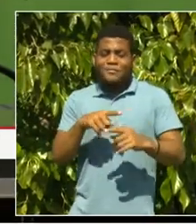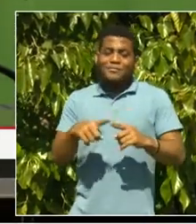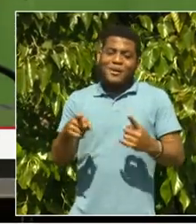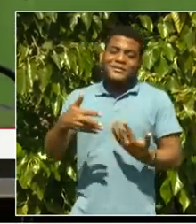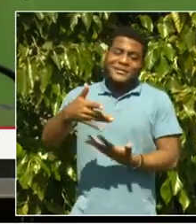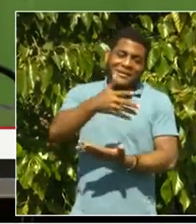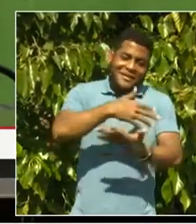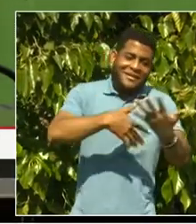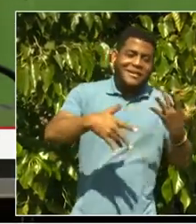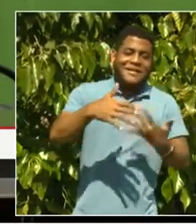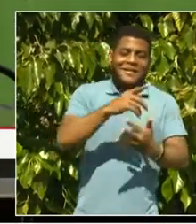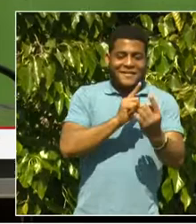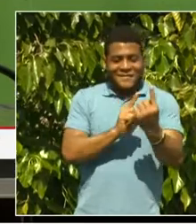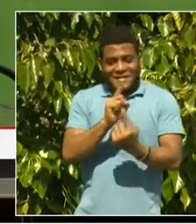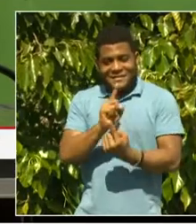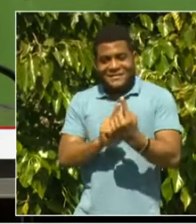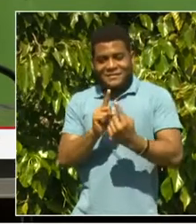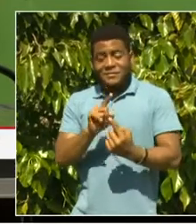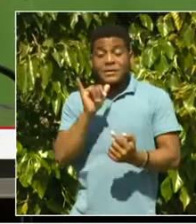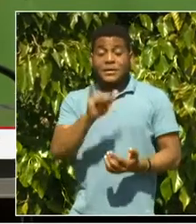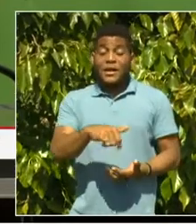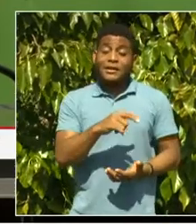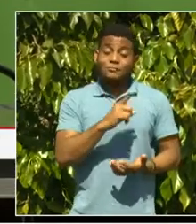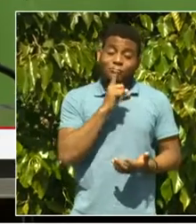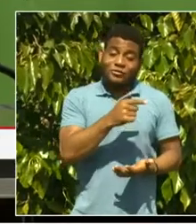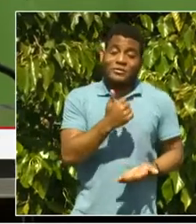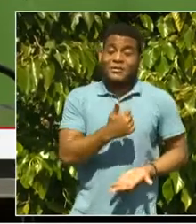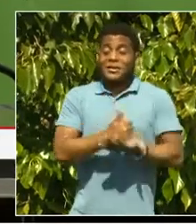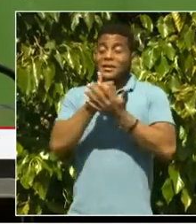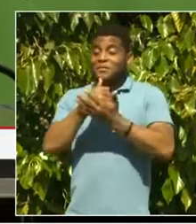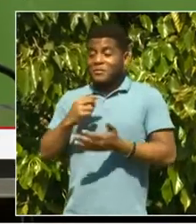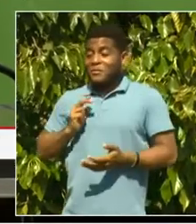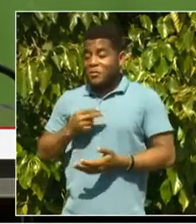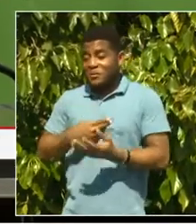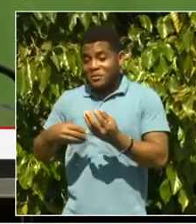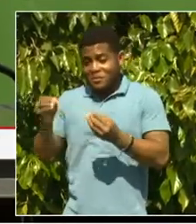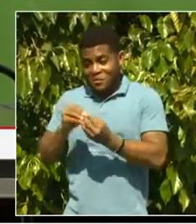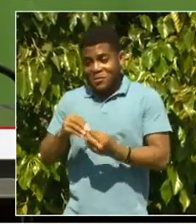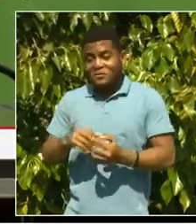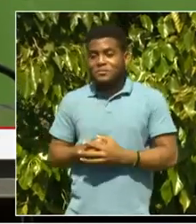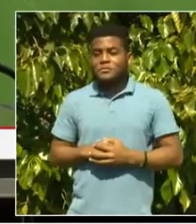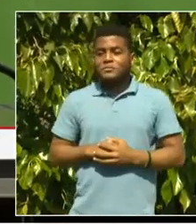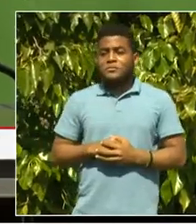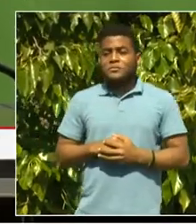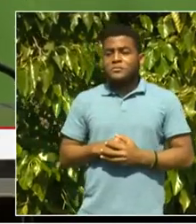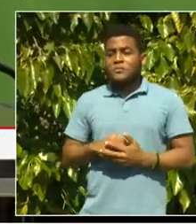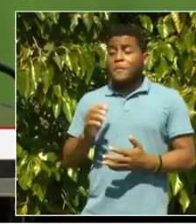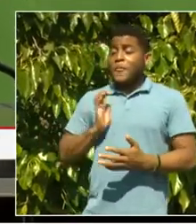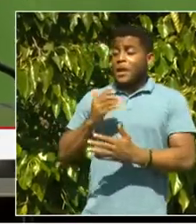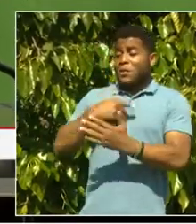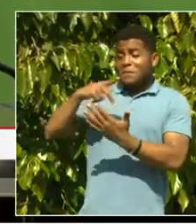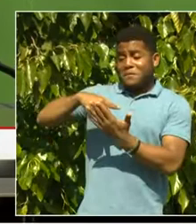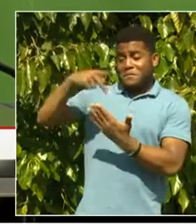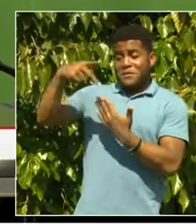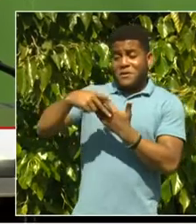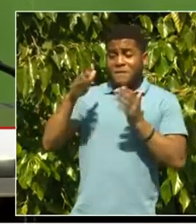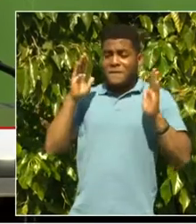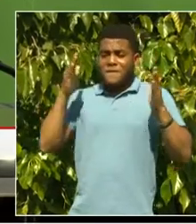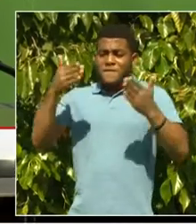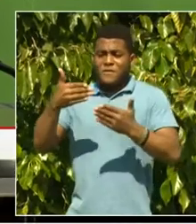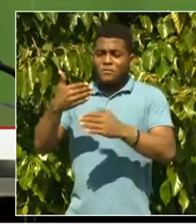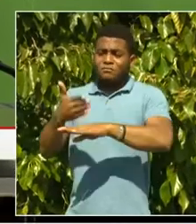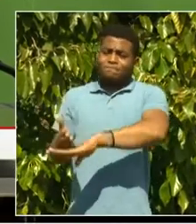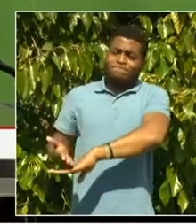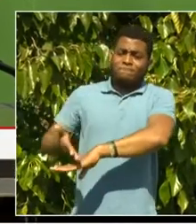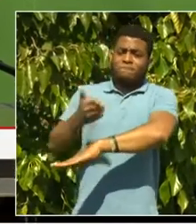big deal to have a federal program that is focused on improving the lives of women, infants, and children to celebrate its